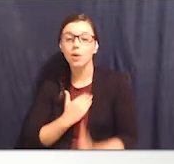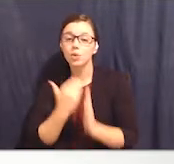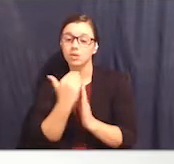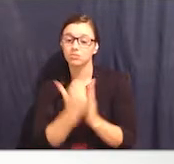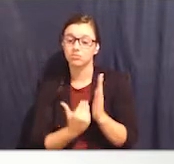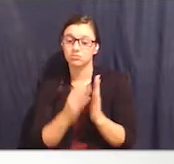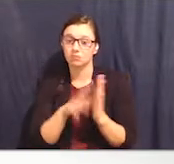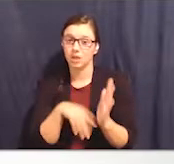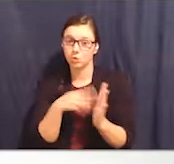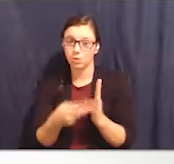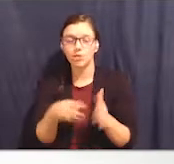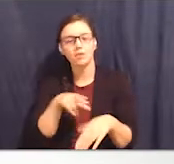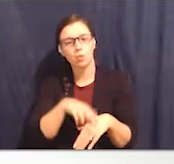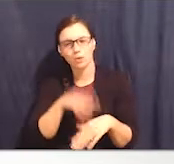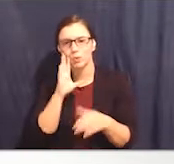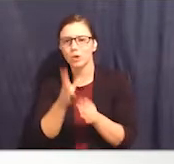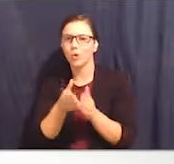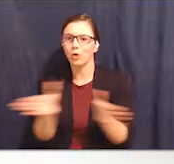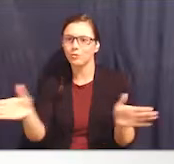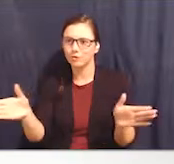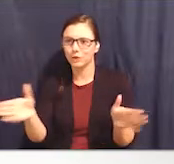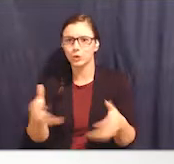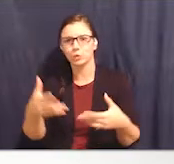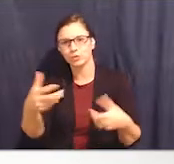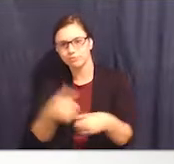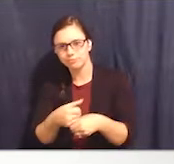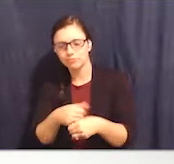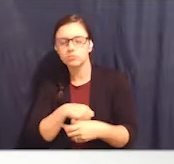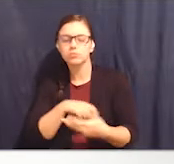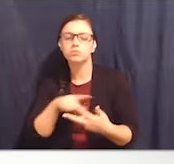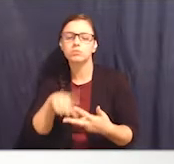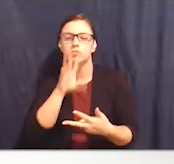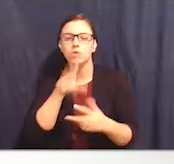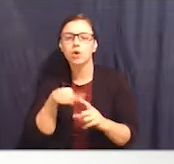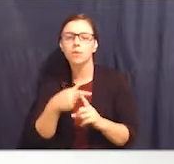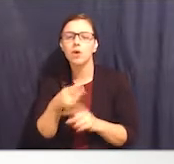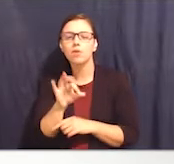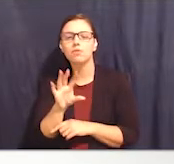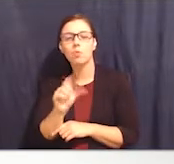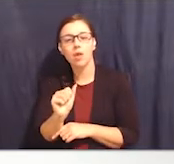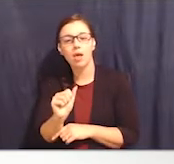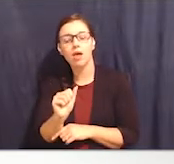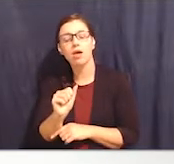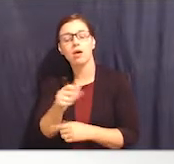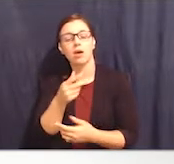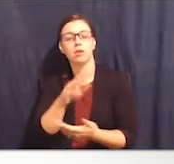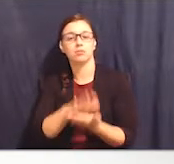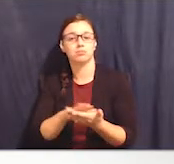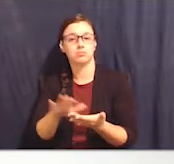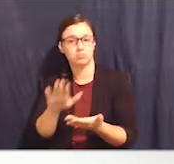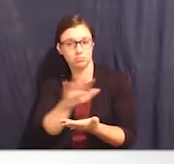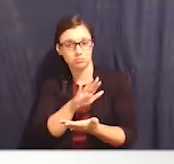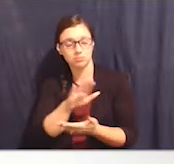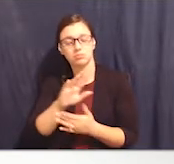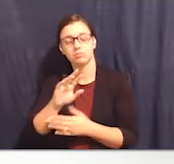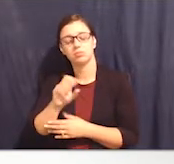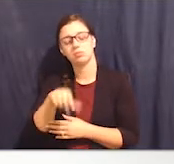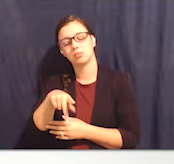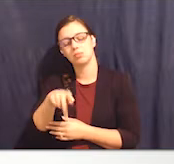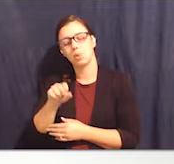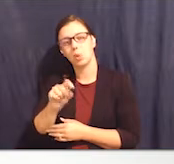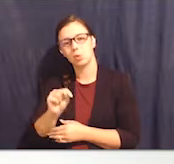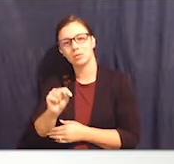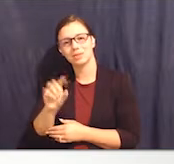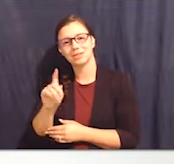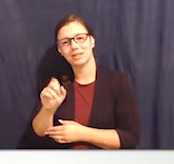that we've initiated to help students in schools know more about what there is available in